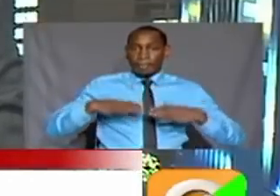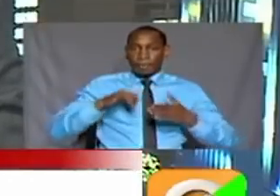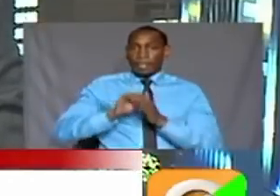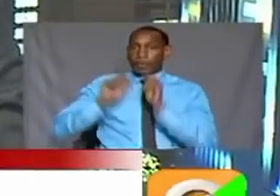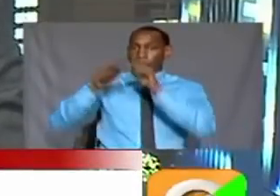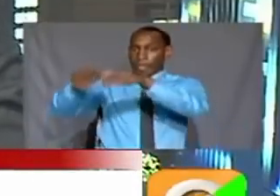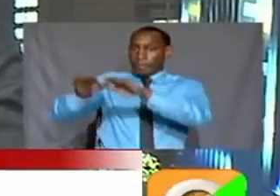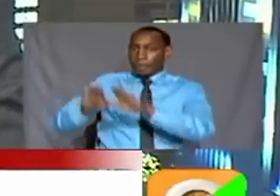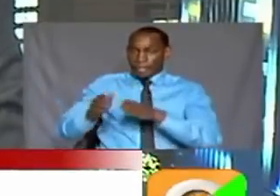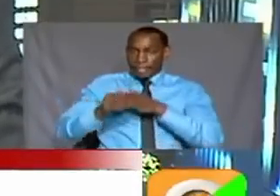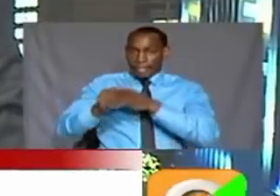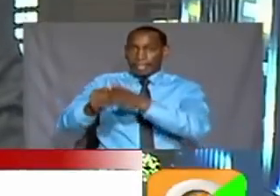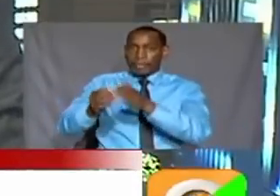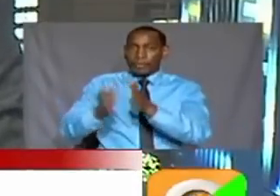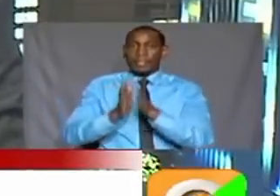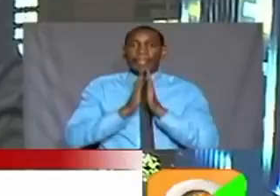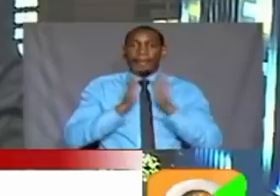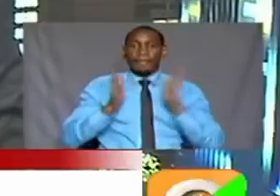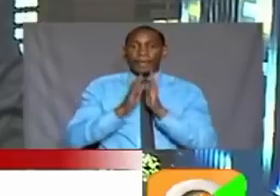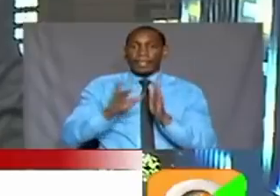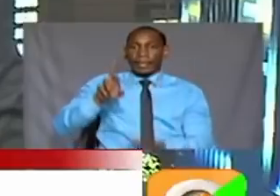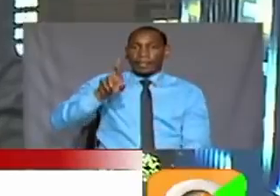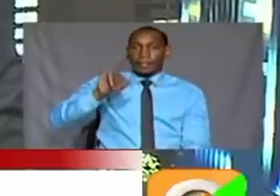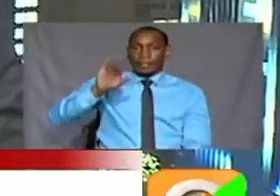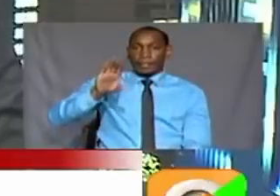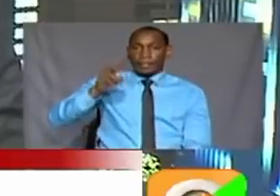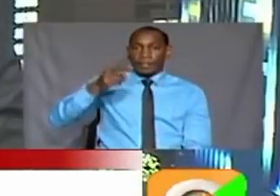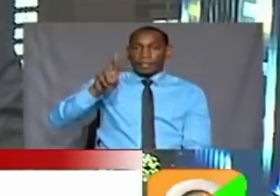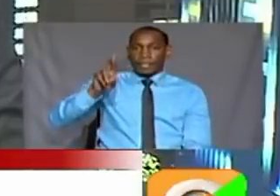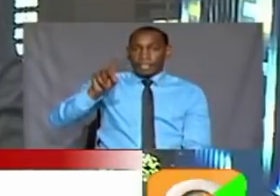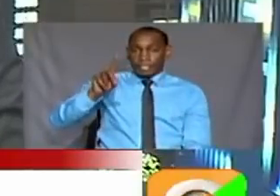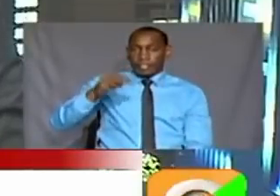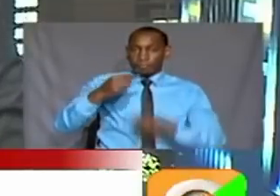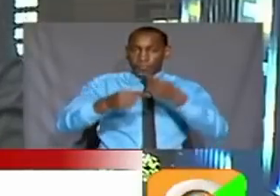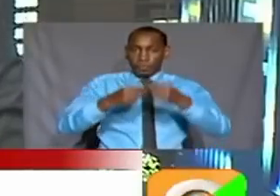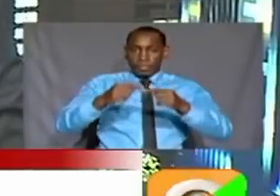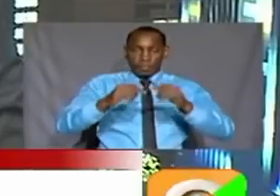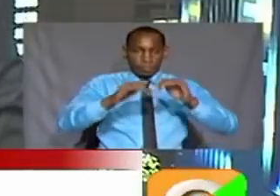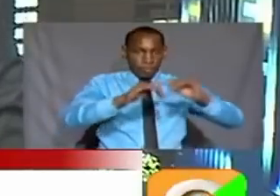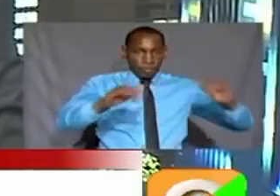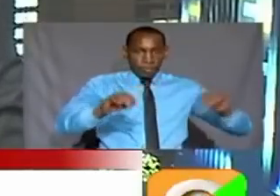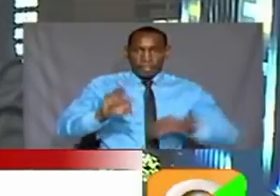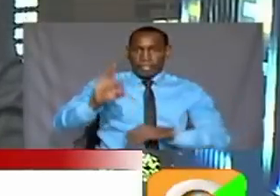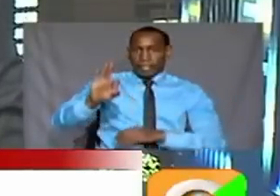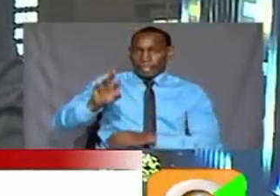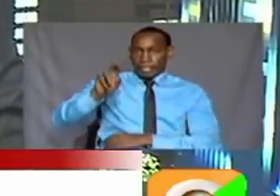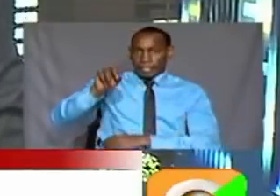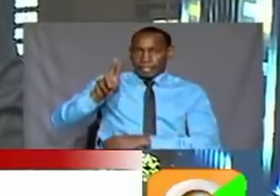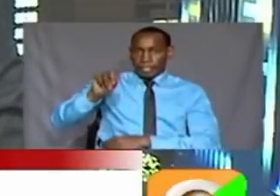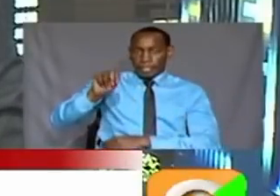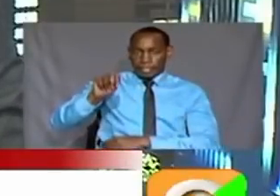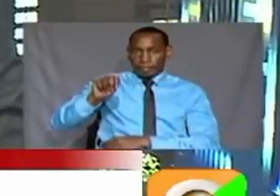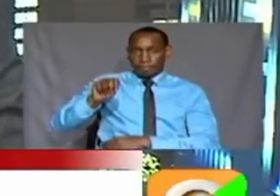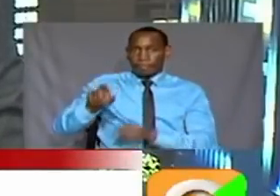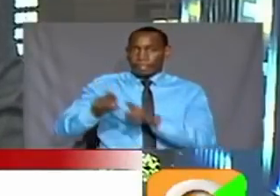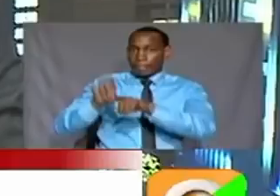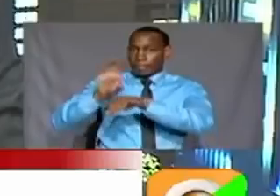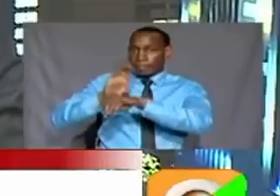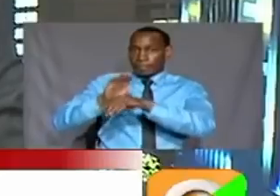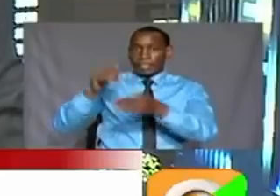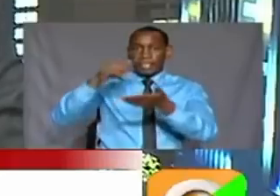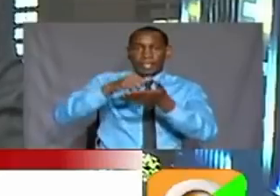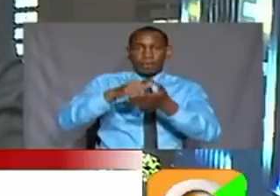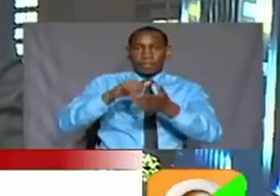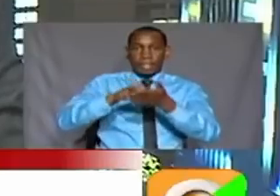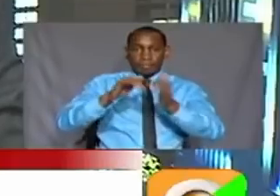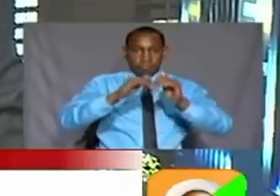funeral mass presided over by Father Richard Oduor have been placed under quarantine. Three nuns from the Lwak convent are among those